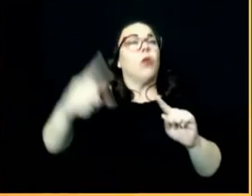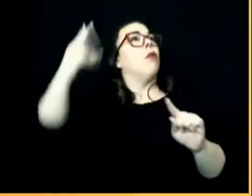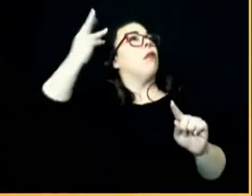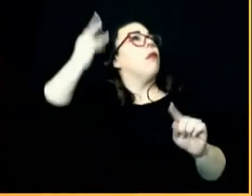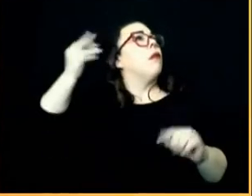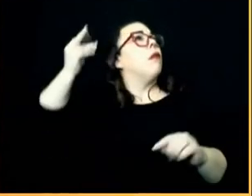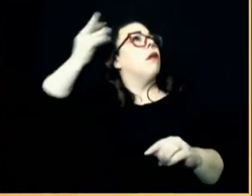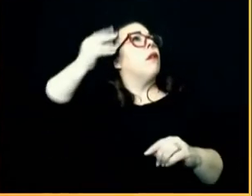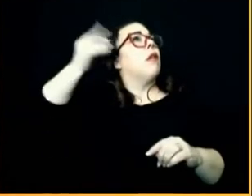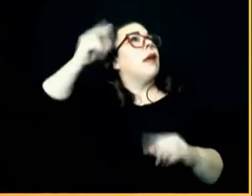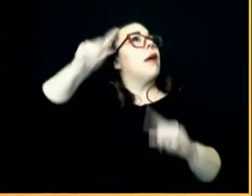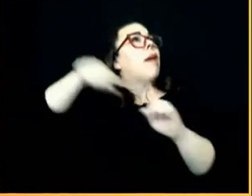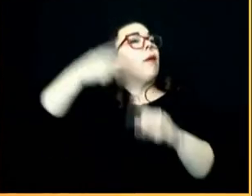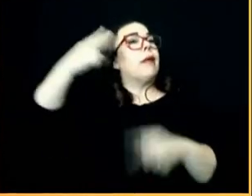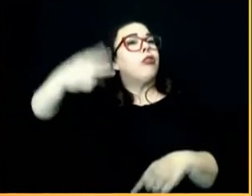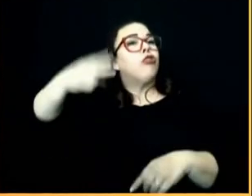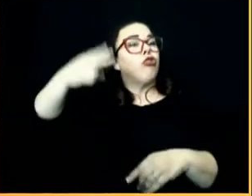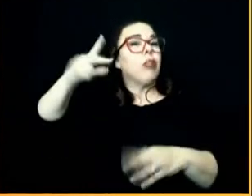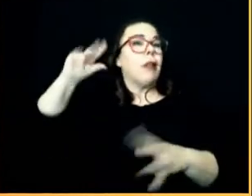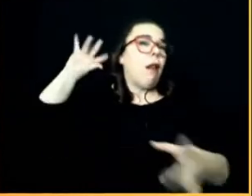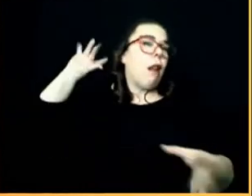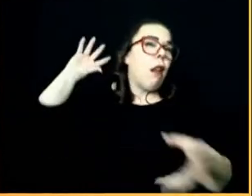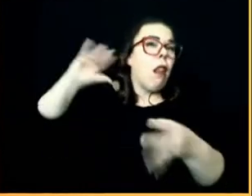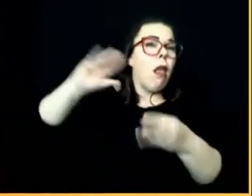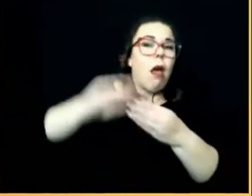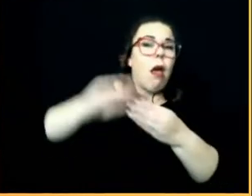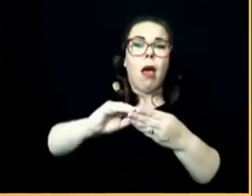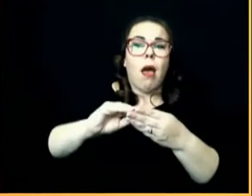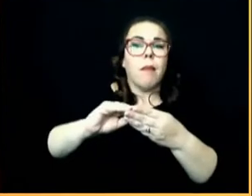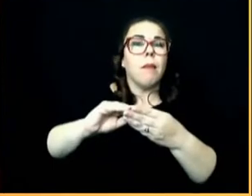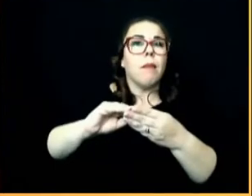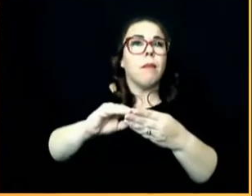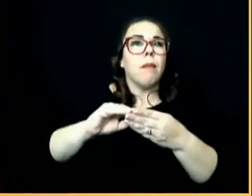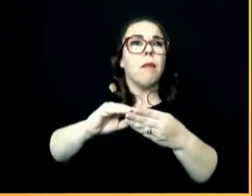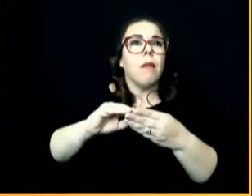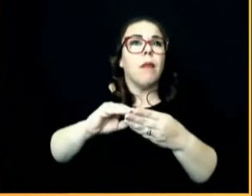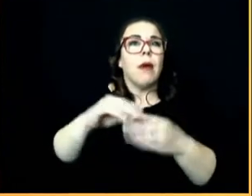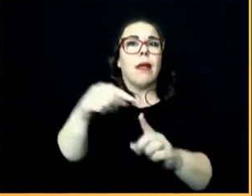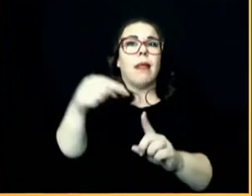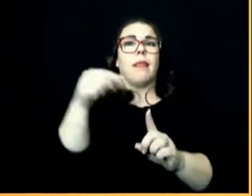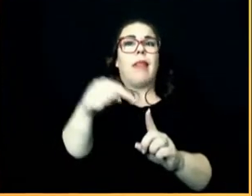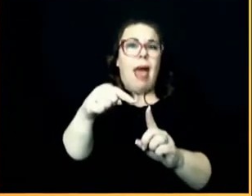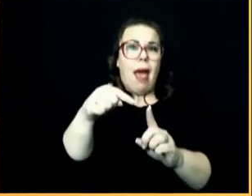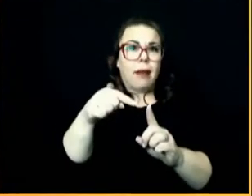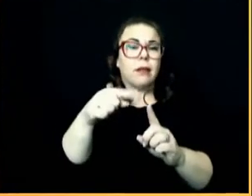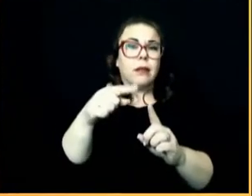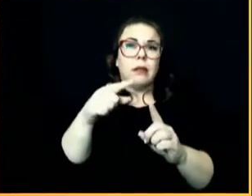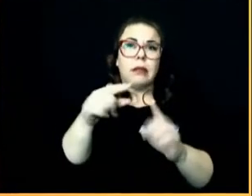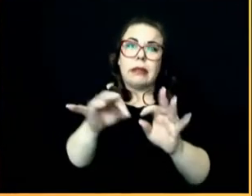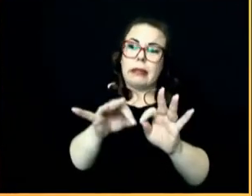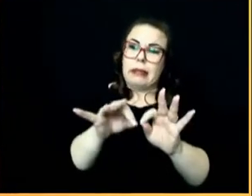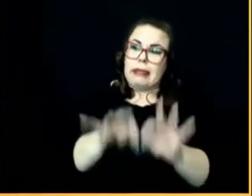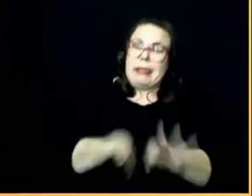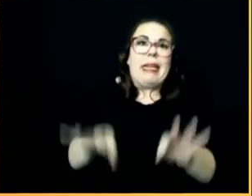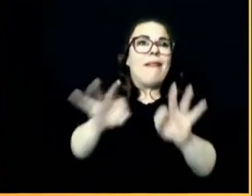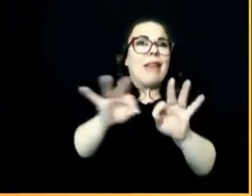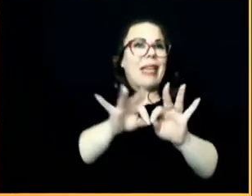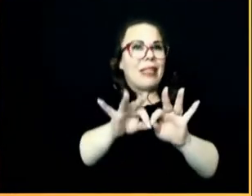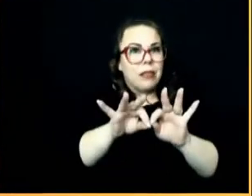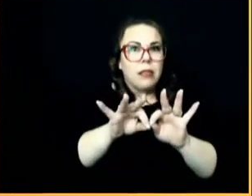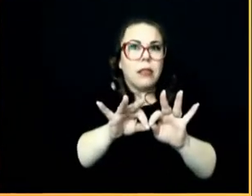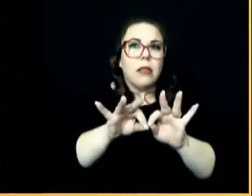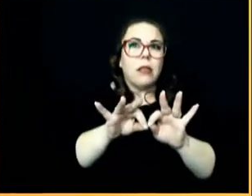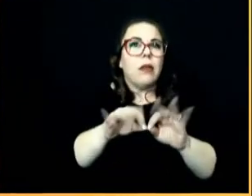Where are we in this moment, do you think? And what do you think is the, as I say, the significance much more broadly of these wins